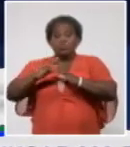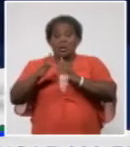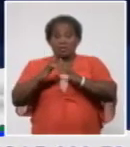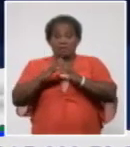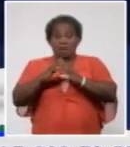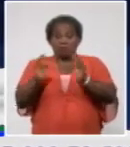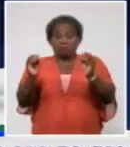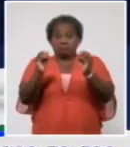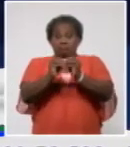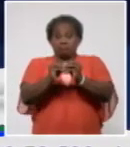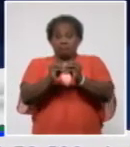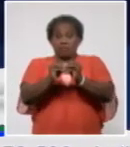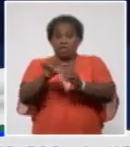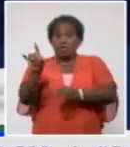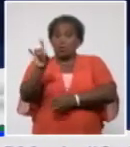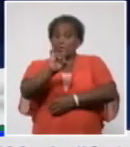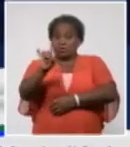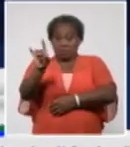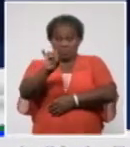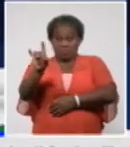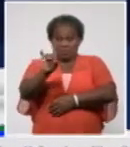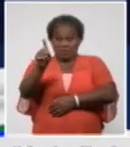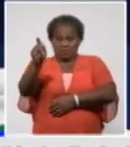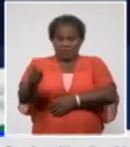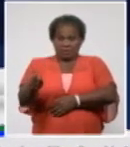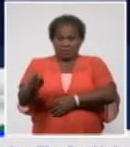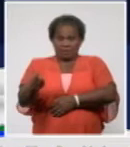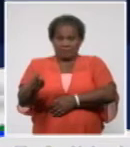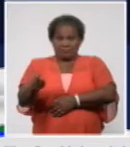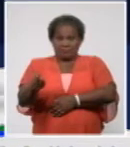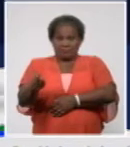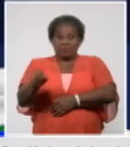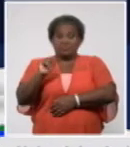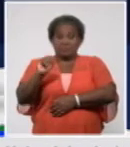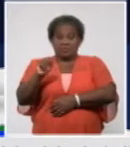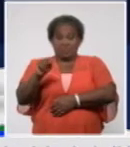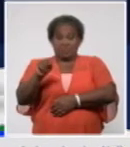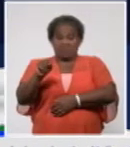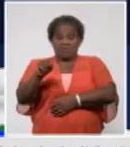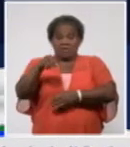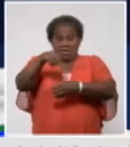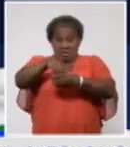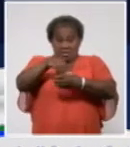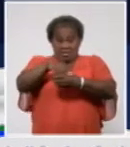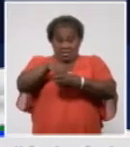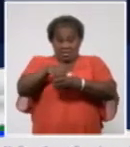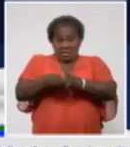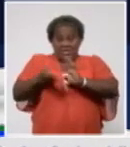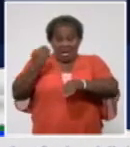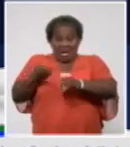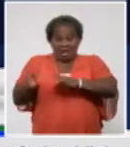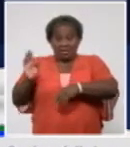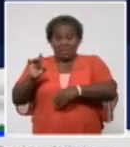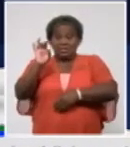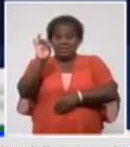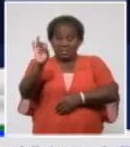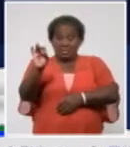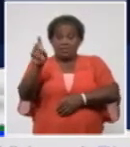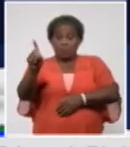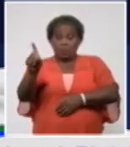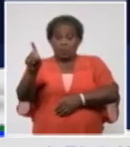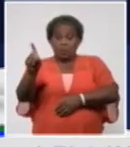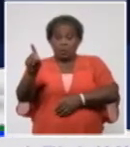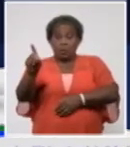admitted to Havana, Camagüey, and Matanzas hospitals. 2 patients joined the group of those reported